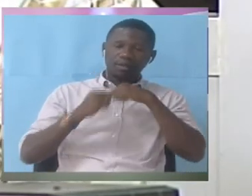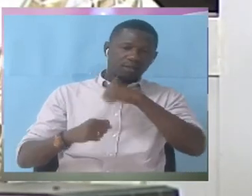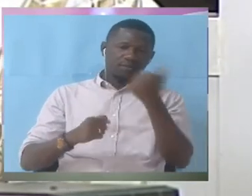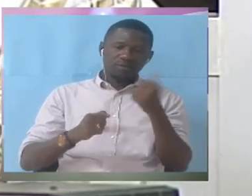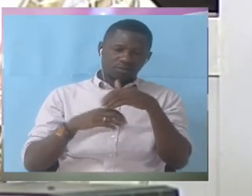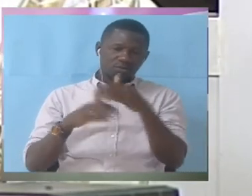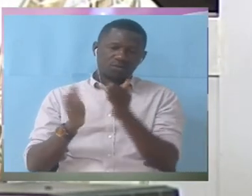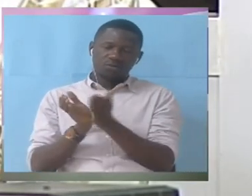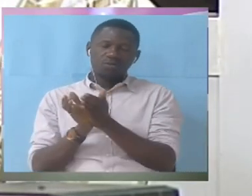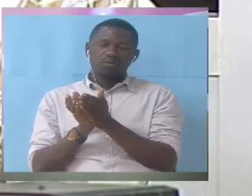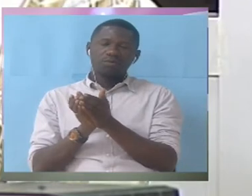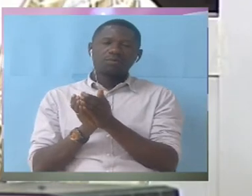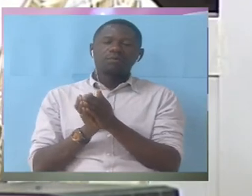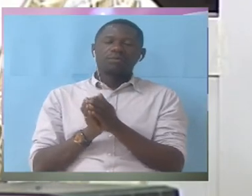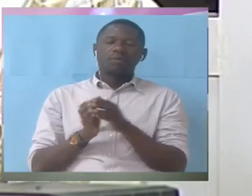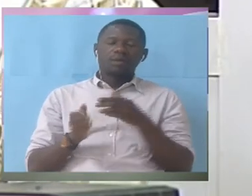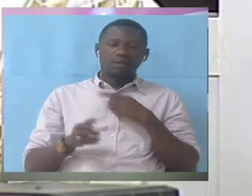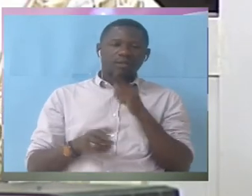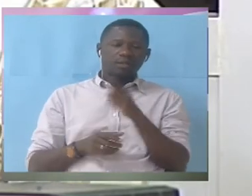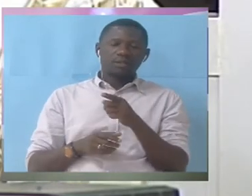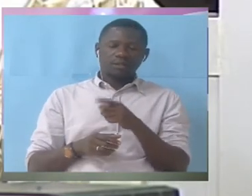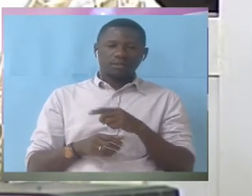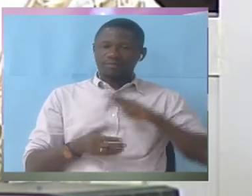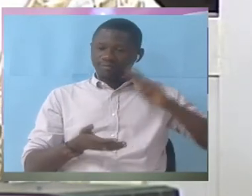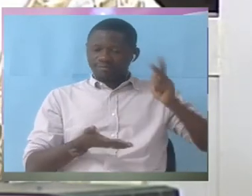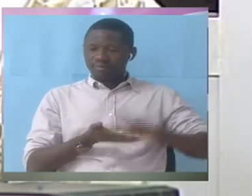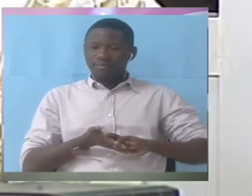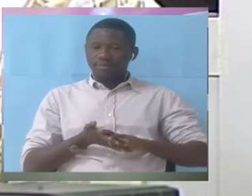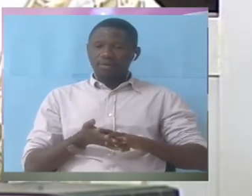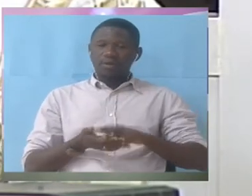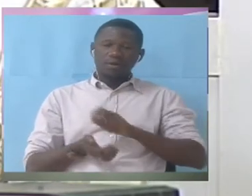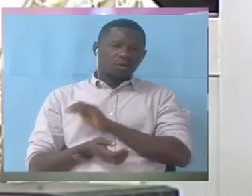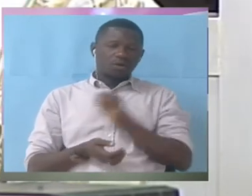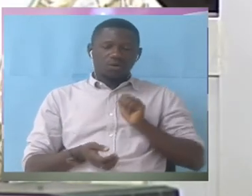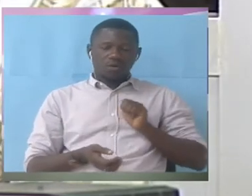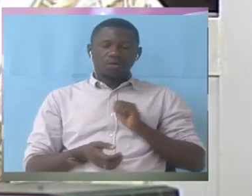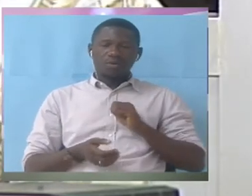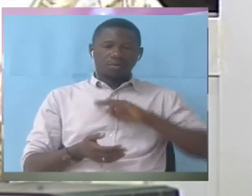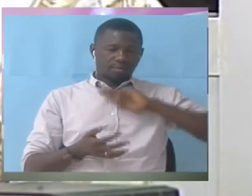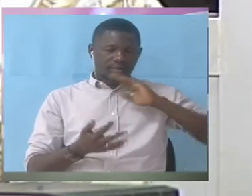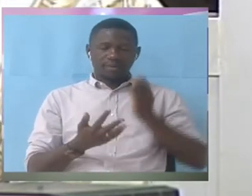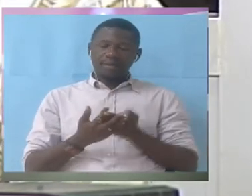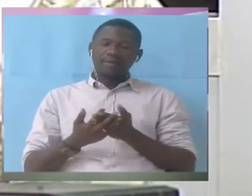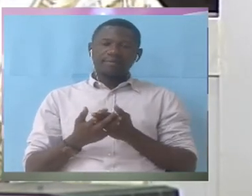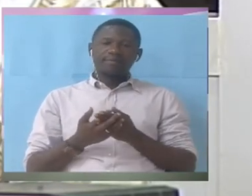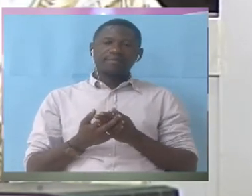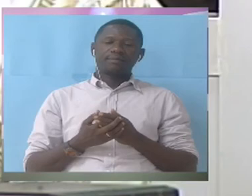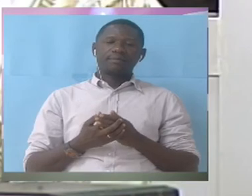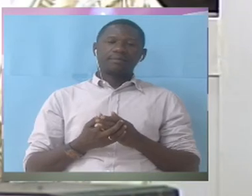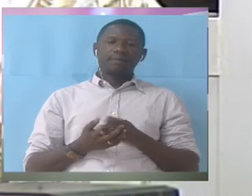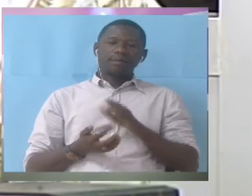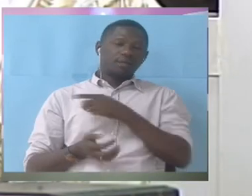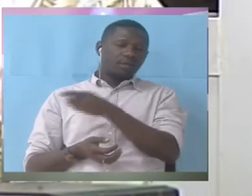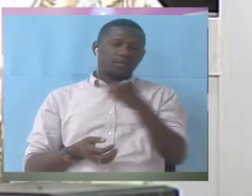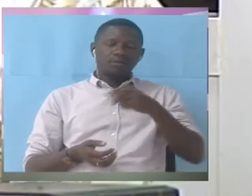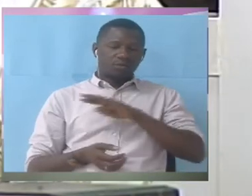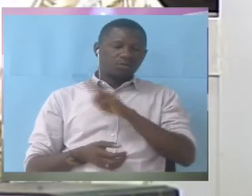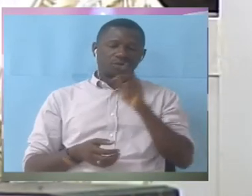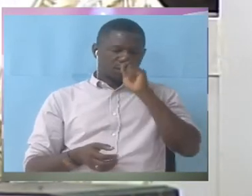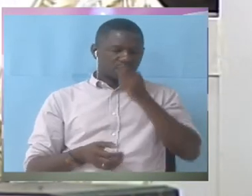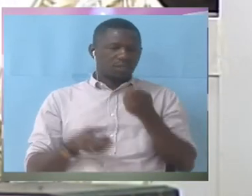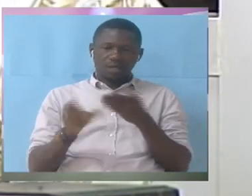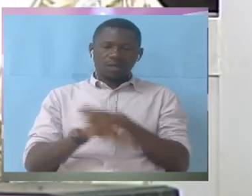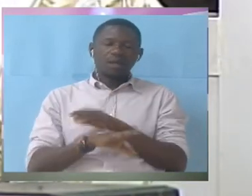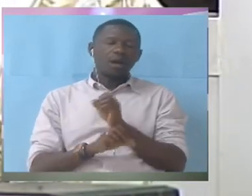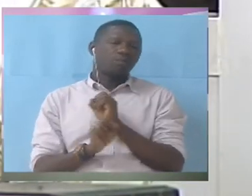andal. And that also confirmed our beliefs. Lolo tax lolu mo wéral nak liñ gom that they were not dead né